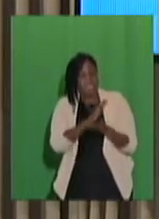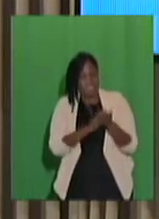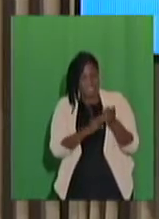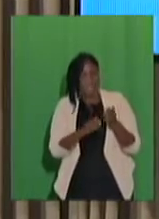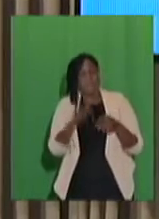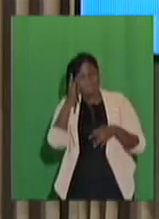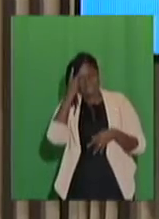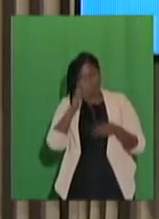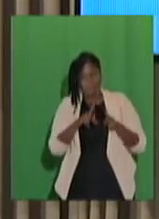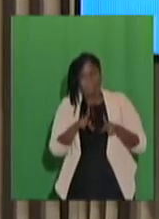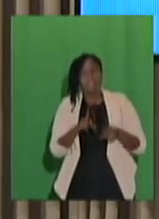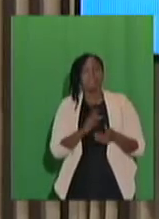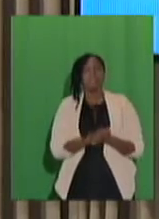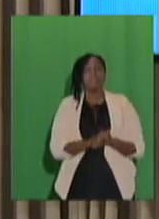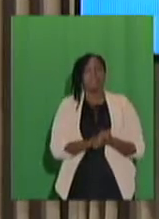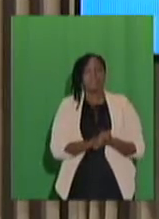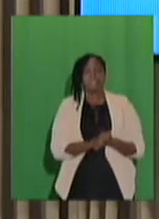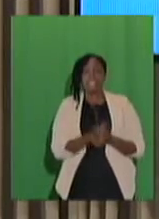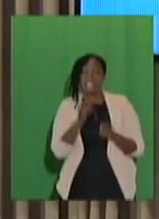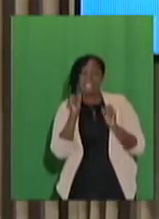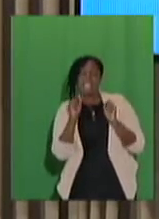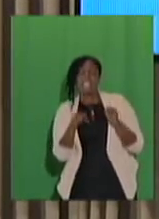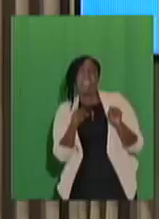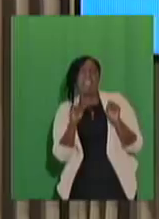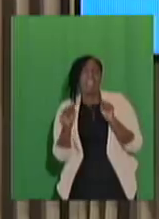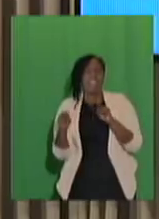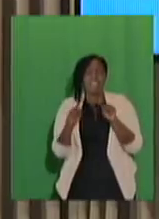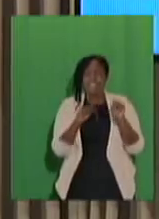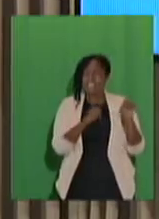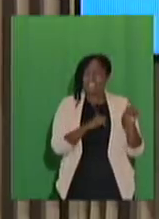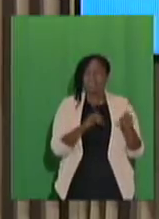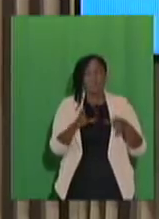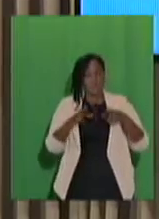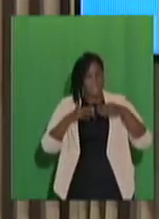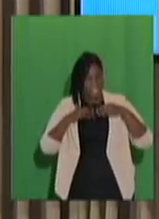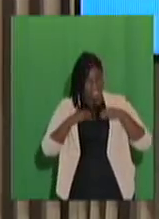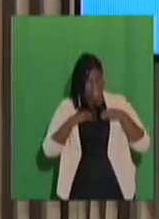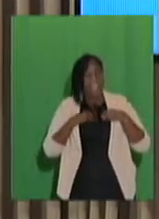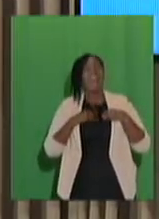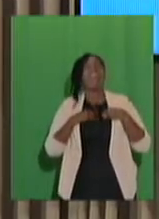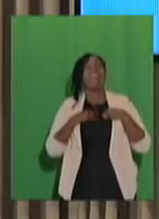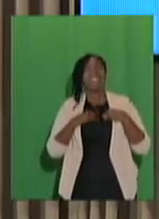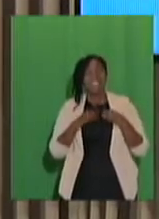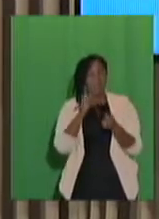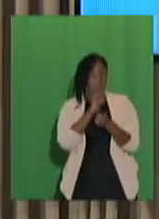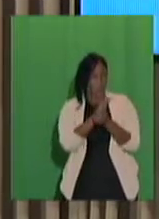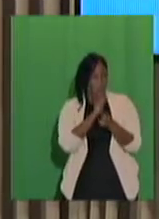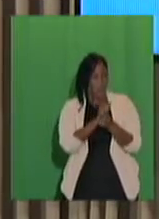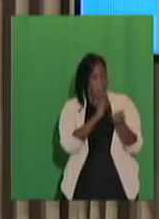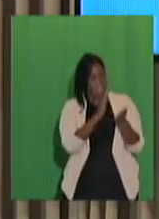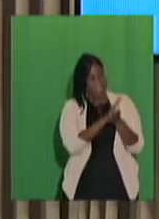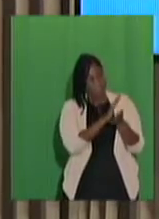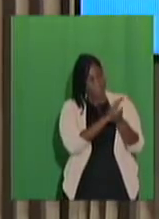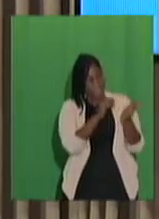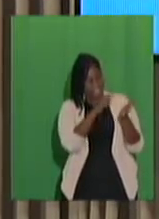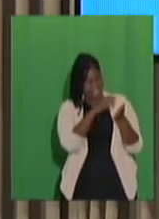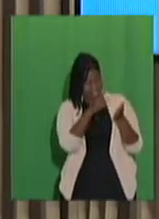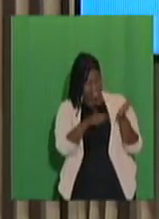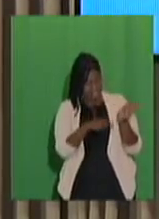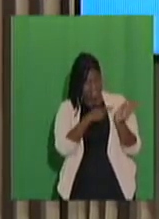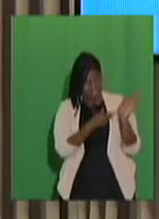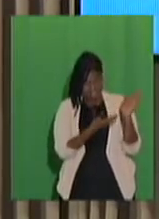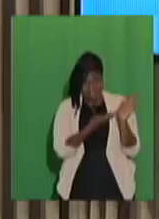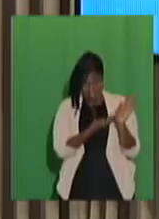on the Cubans. Yes, we got the work permits approved. We are now working with Caribbean Airlines to arrange a flight to bring them